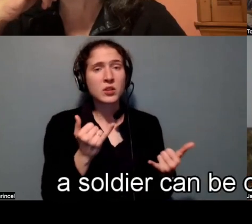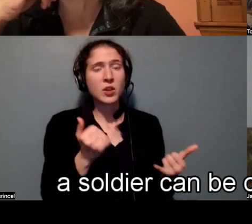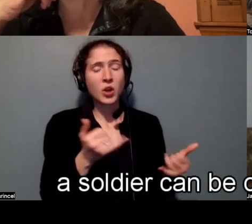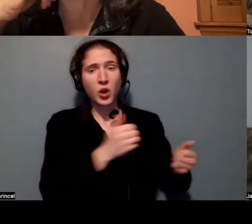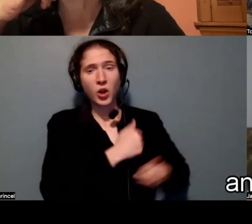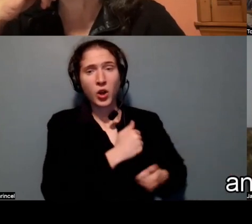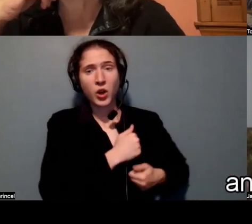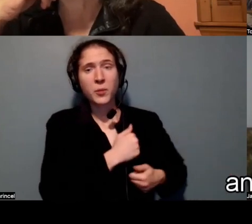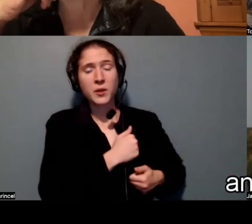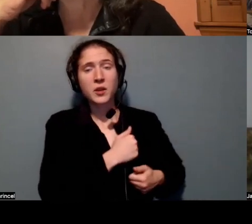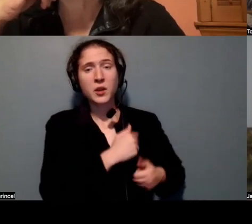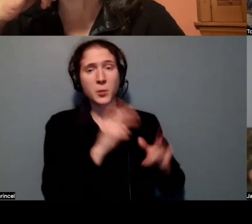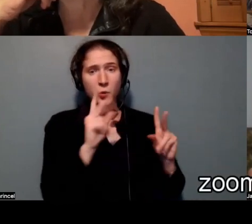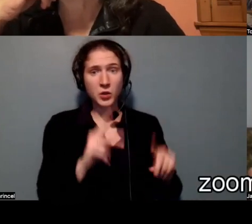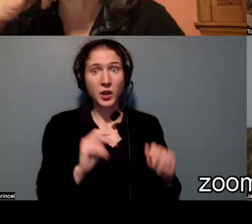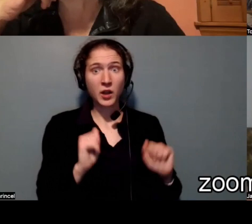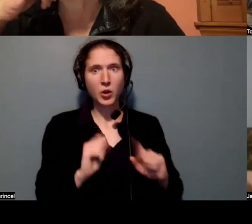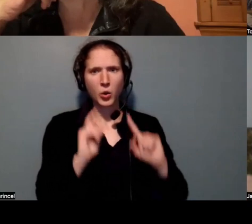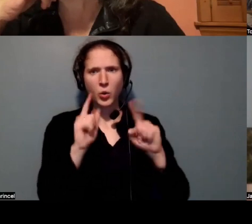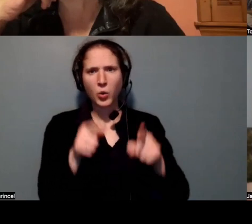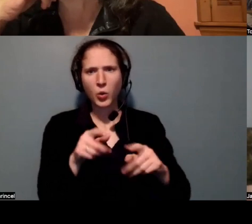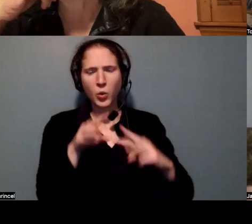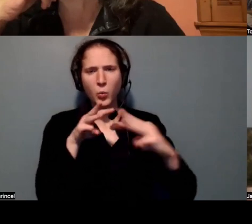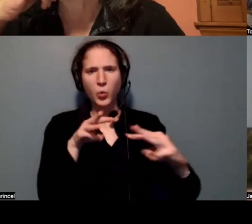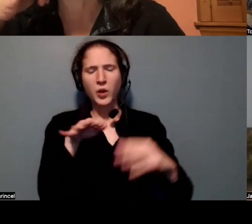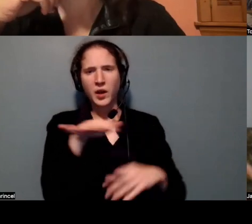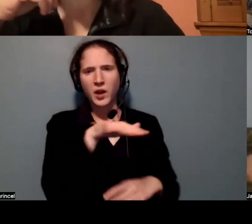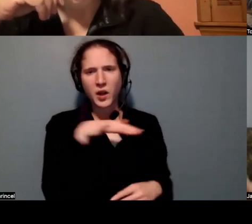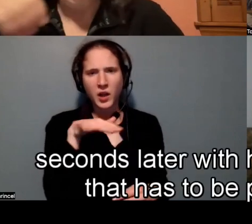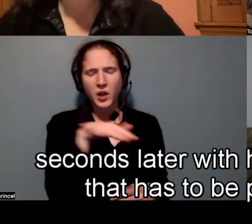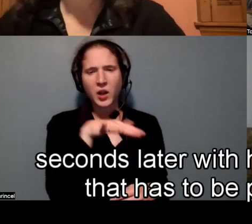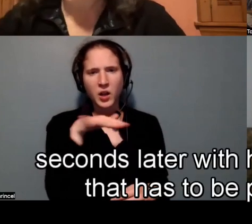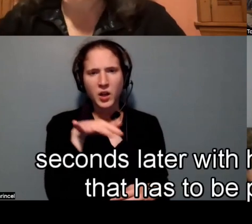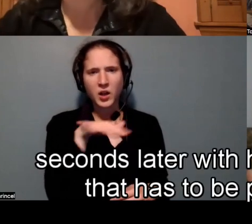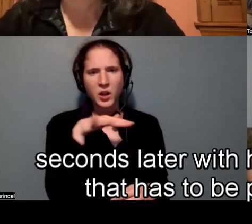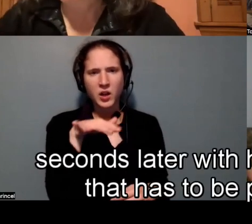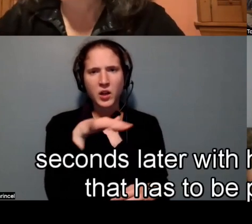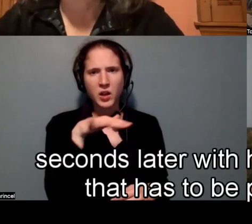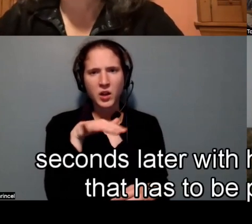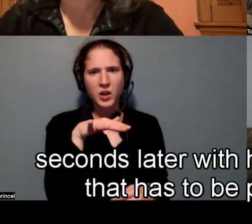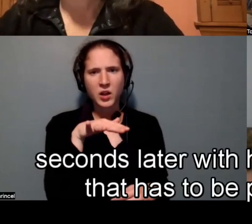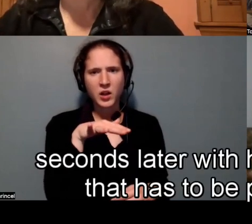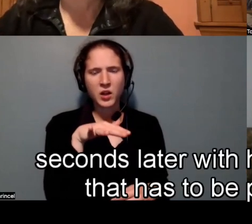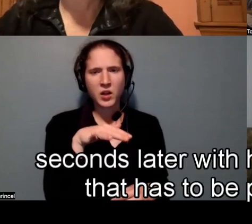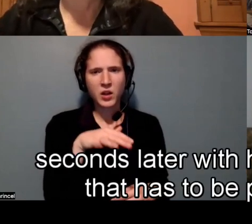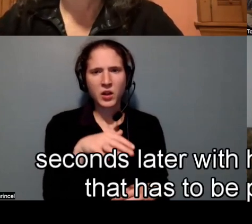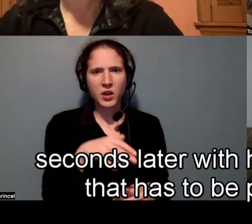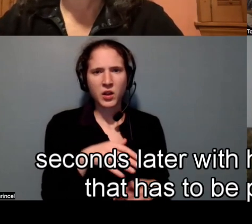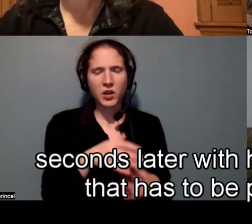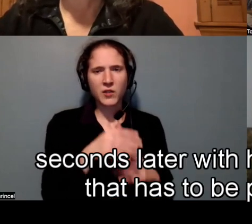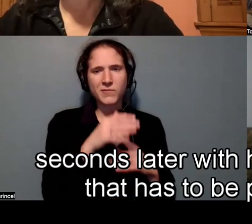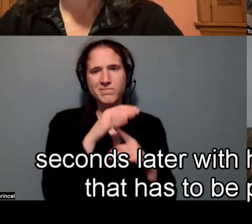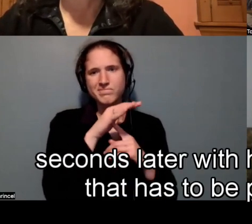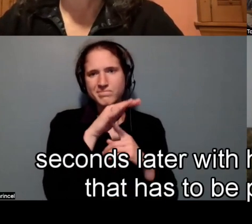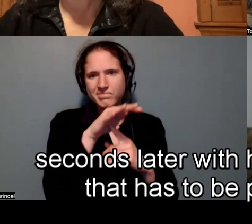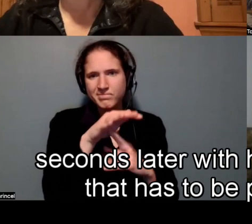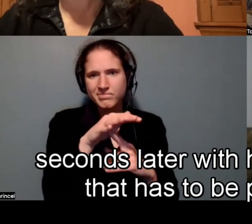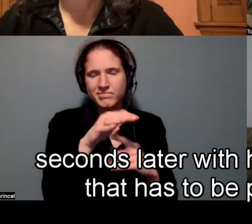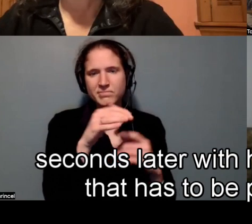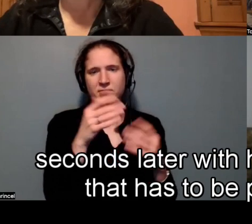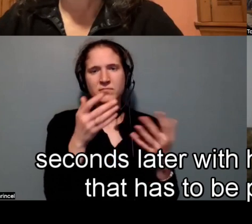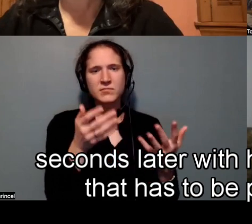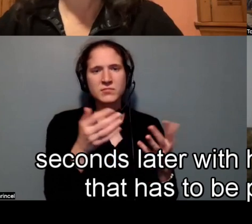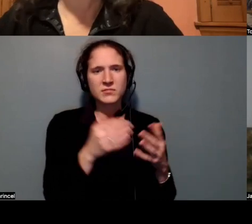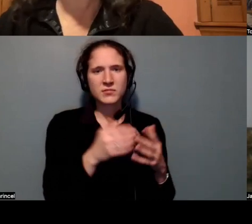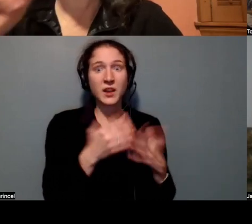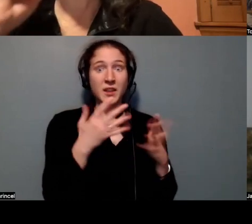the battlefield and zooming seconds later with his family. I mean, that has to be pretty